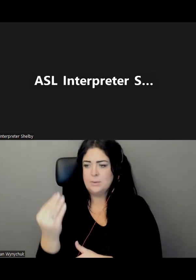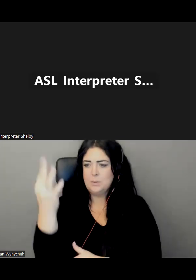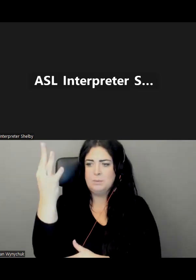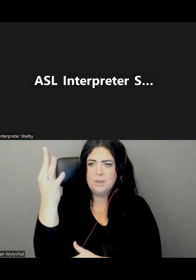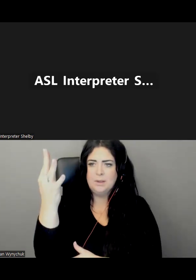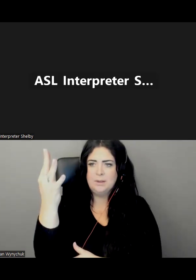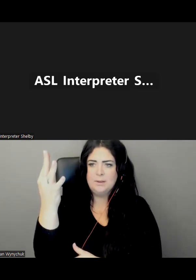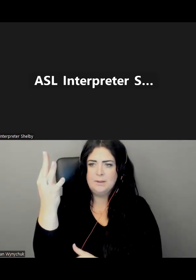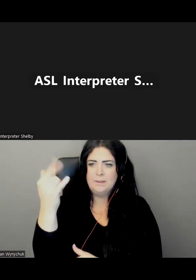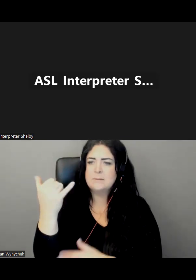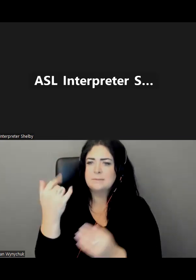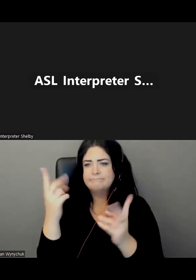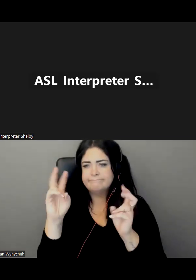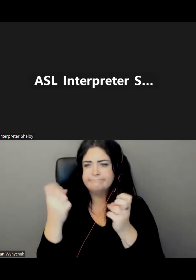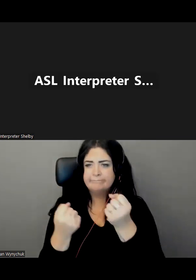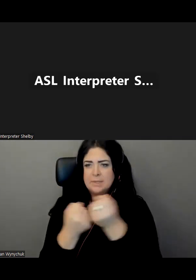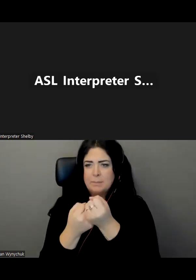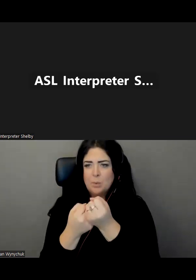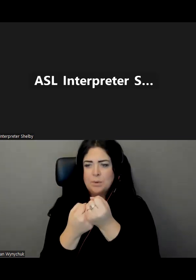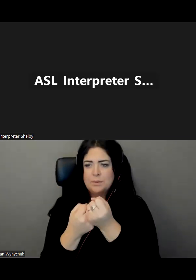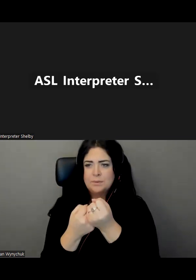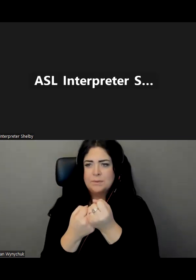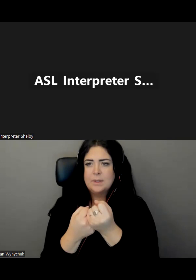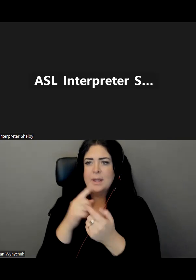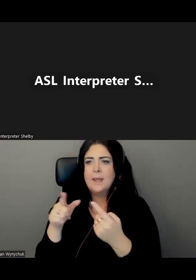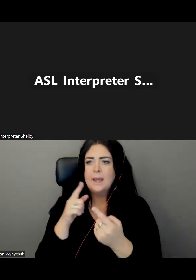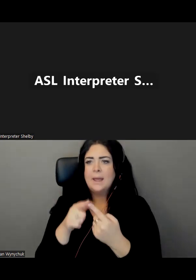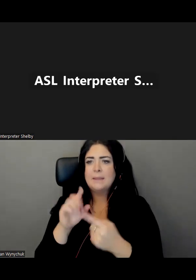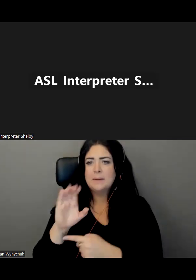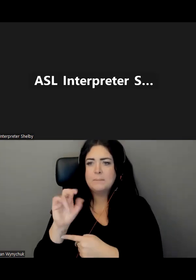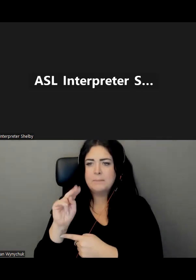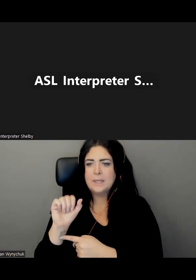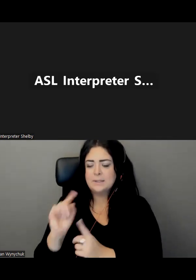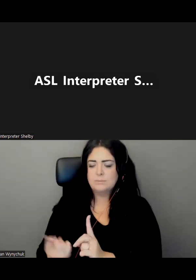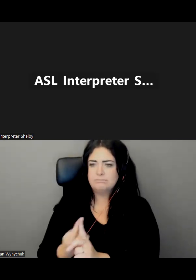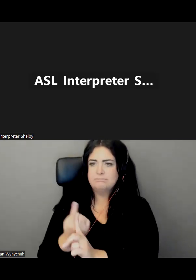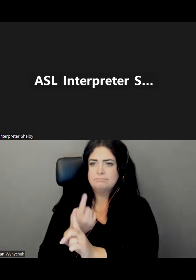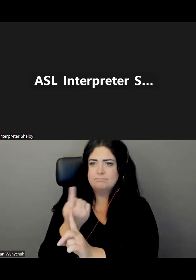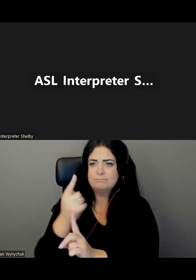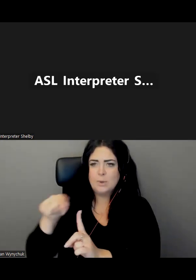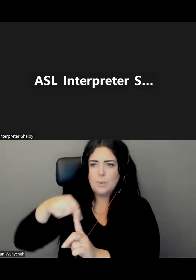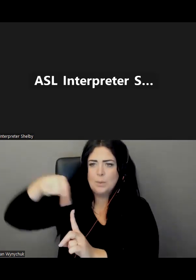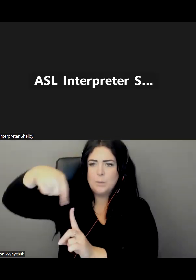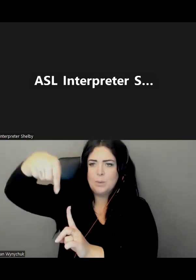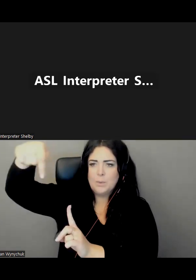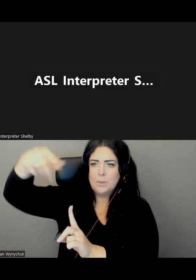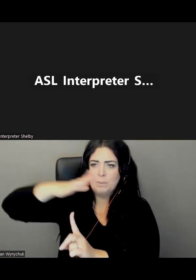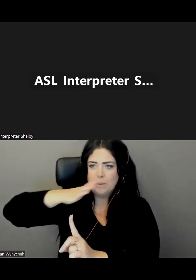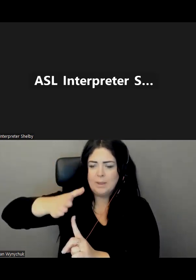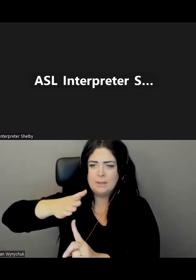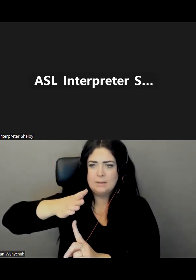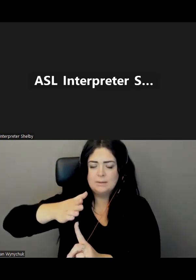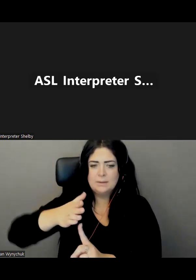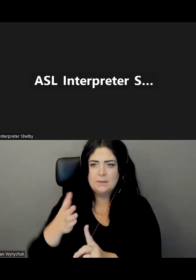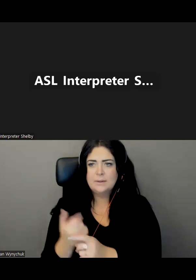the support for the beans to grow around. So the beans will wrap around your corn. That takes up all that space so that you don't have lost space